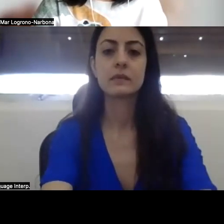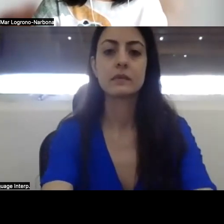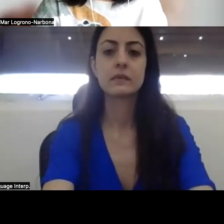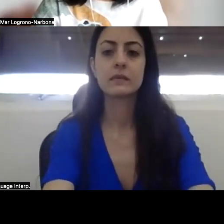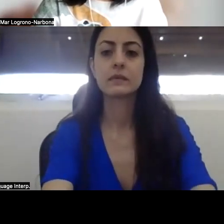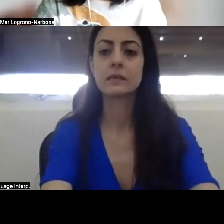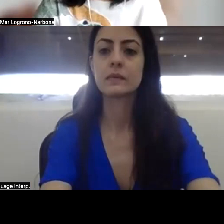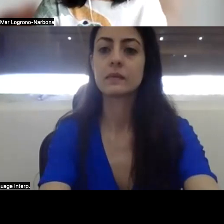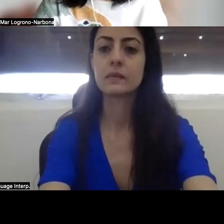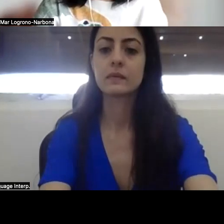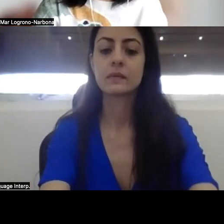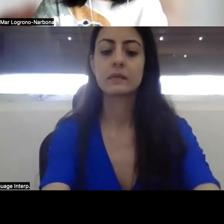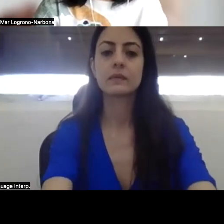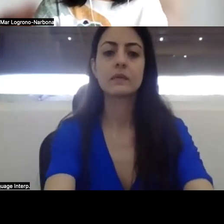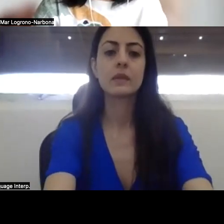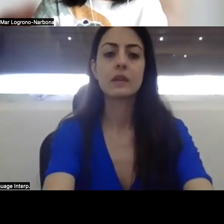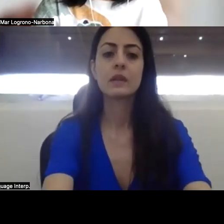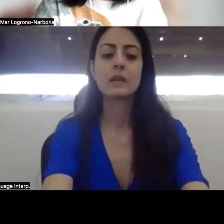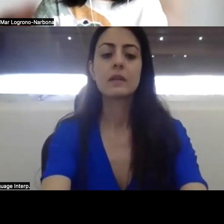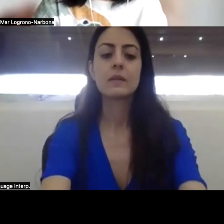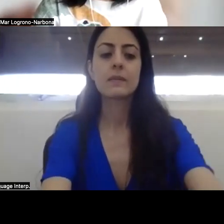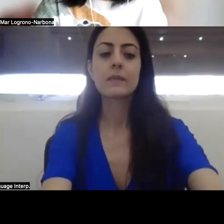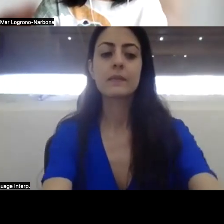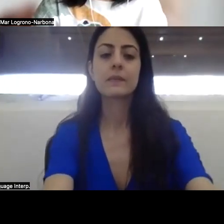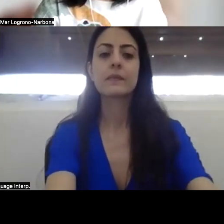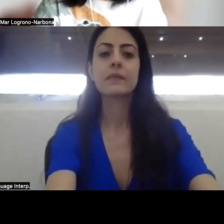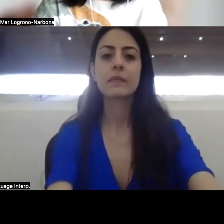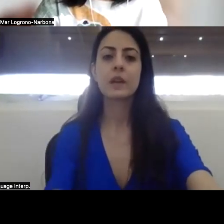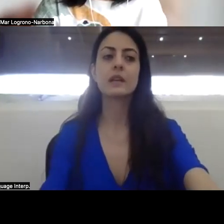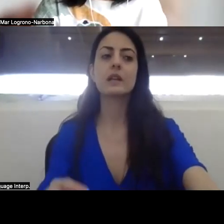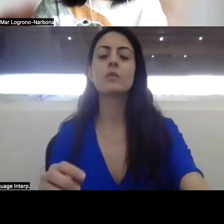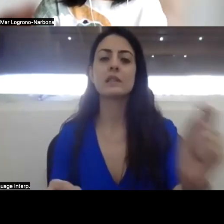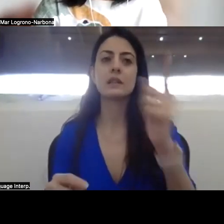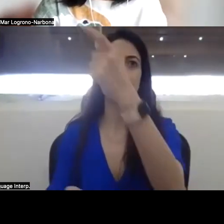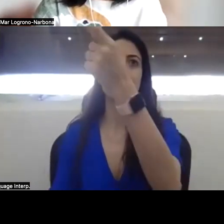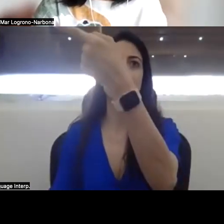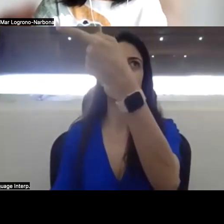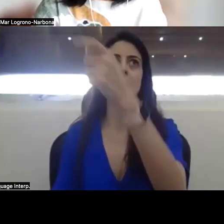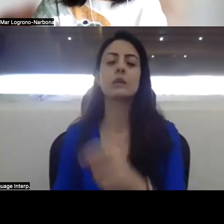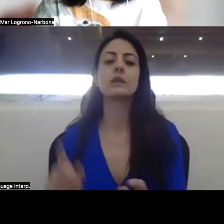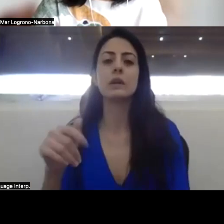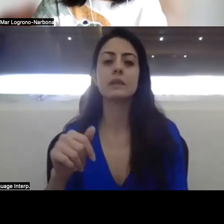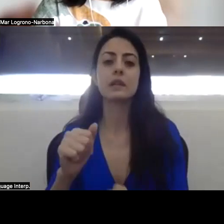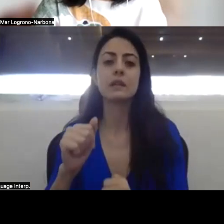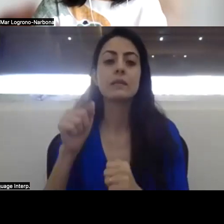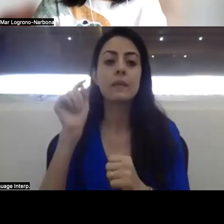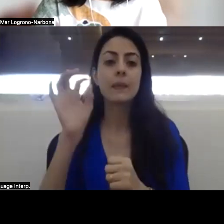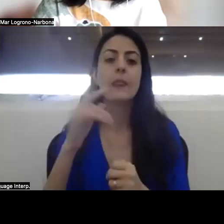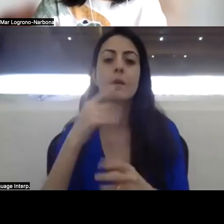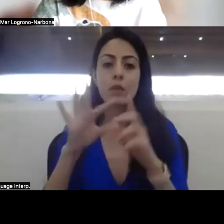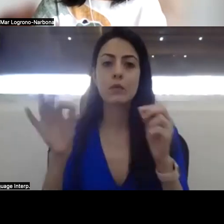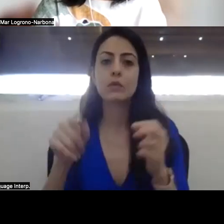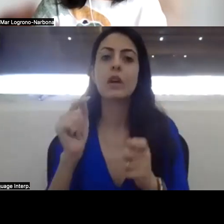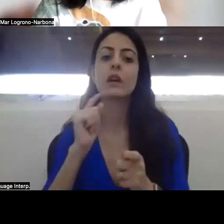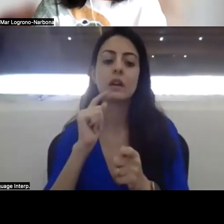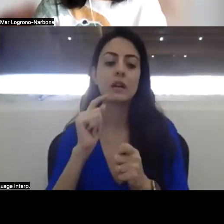of disability inclusive social protection. So to mention that several countries in the region are indeed developing or in